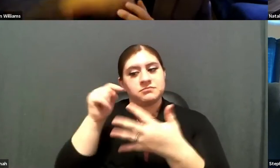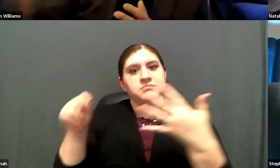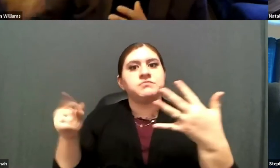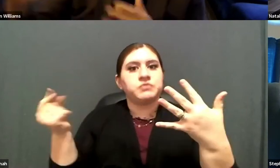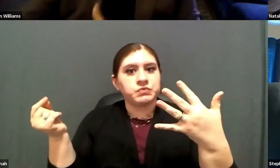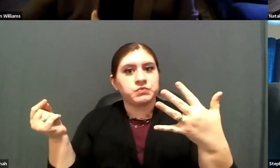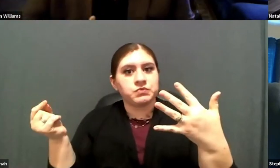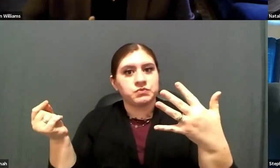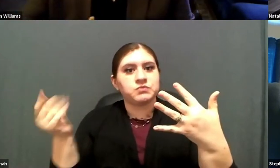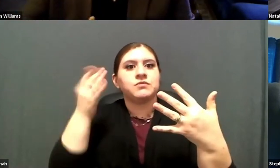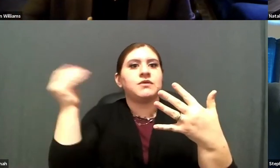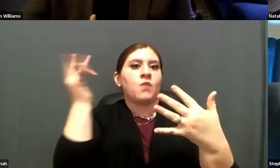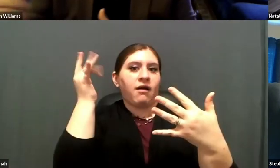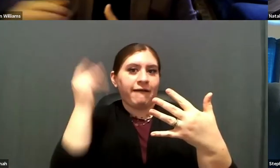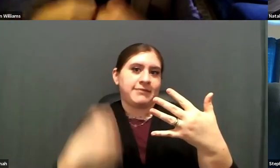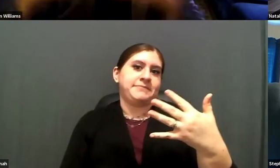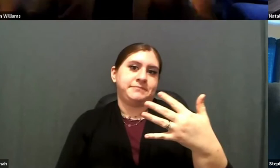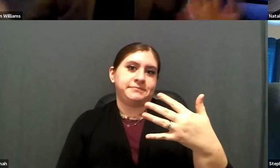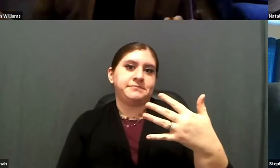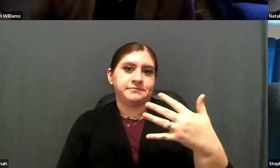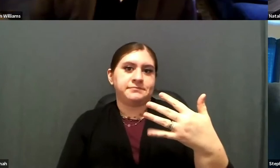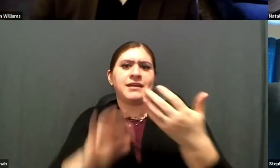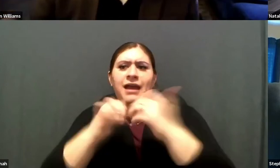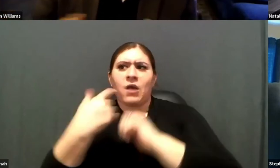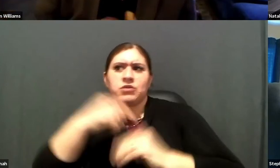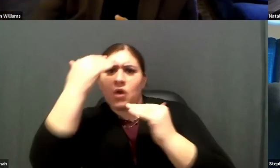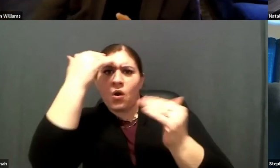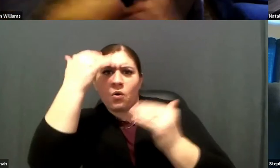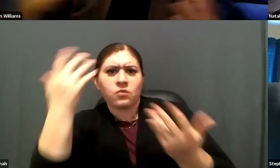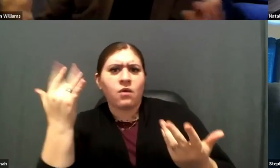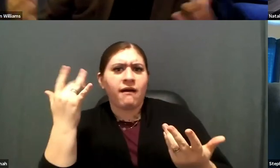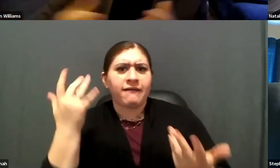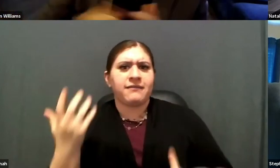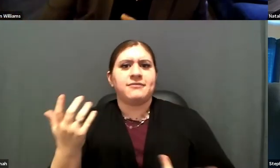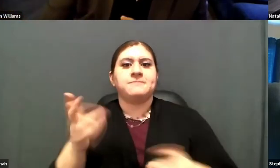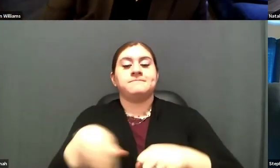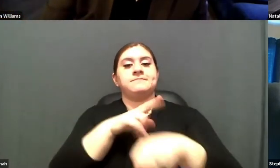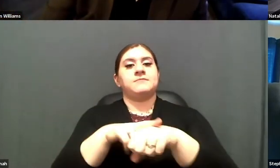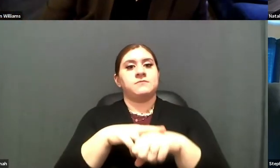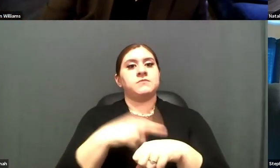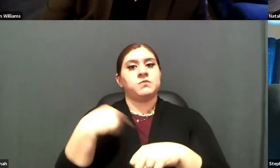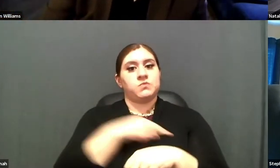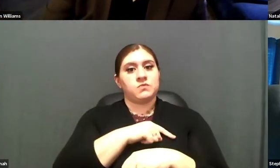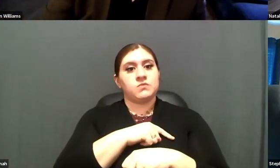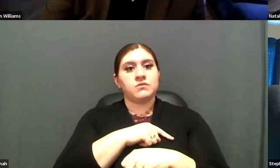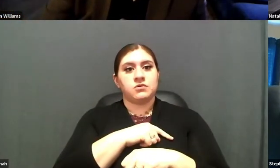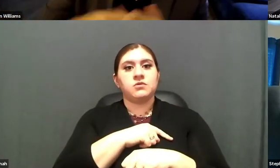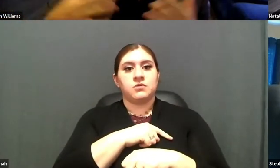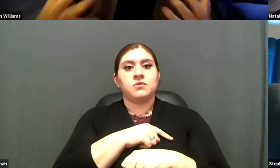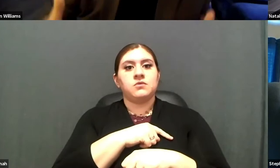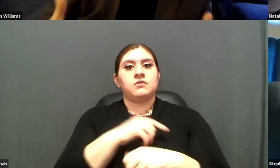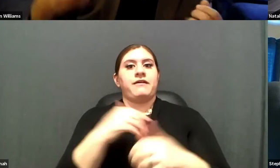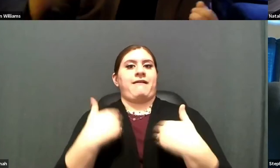it, and this is why. You know, how do we know? How do we know why? Now, of course, we all have